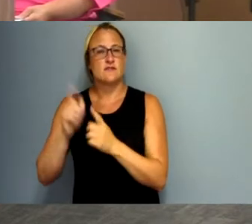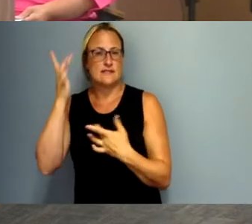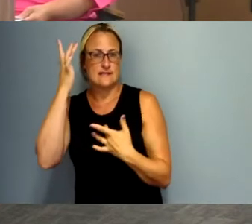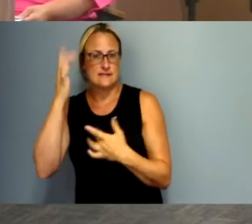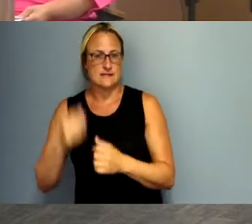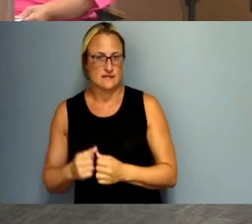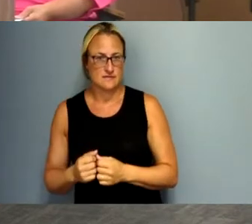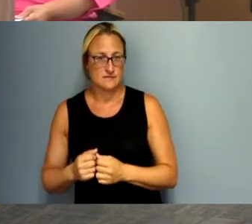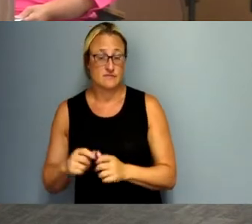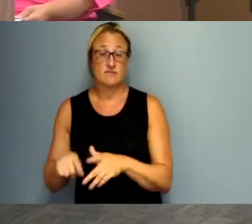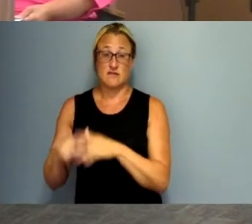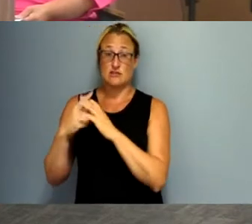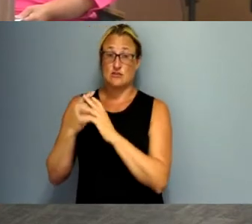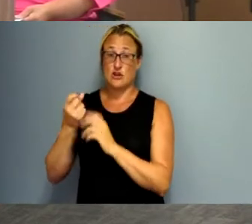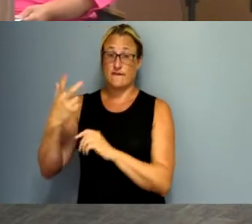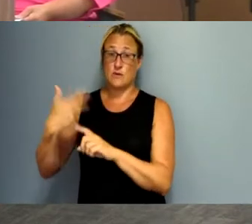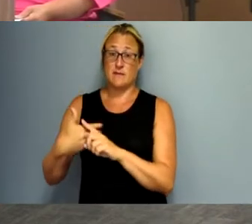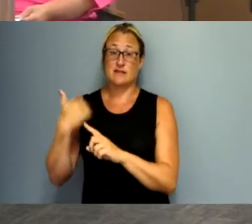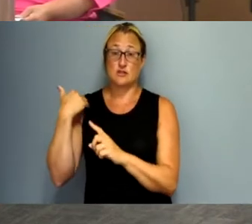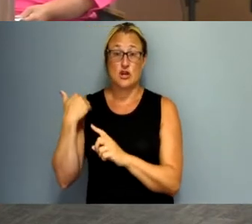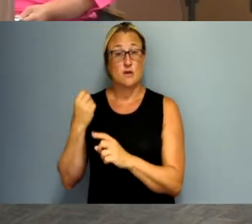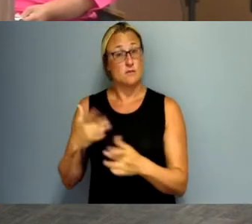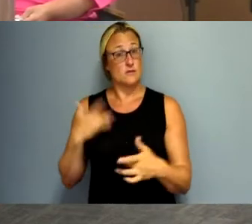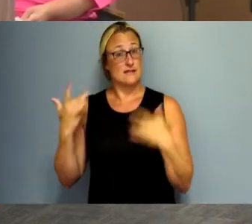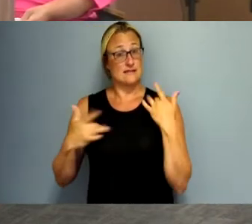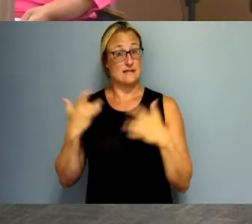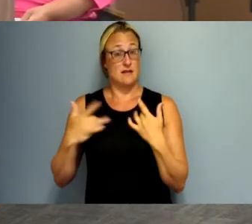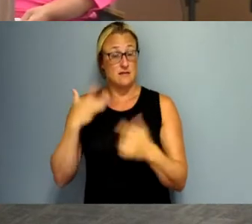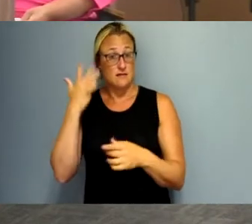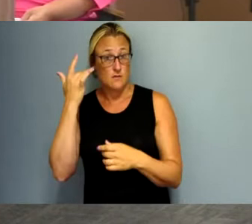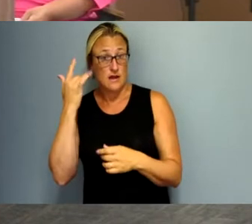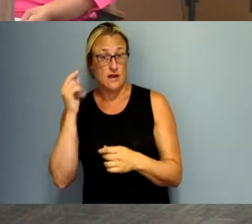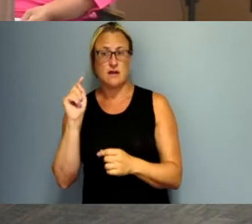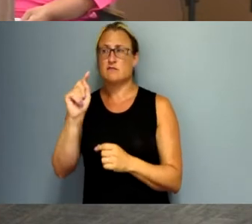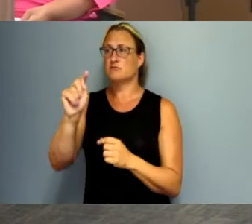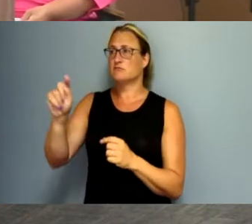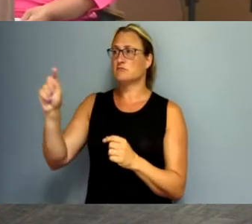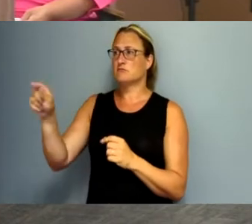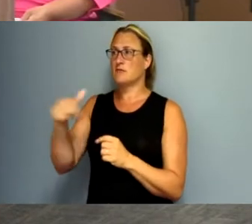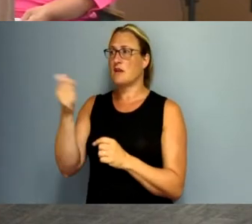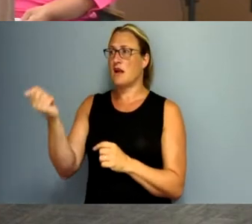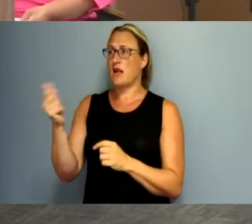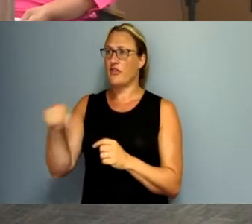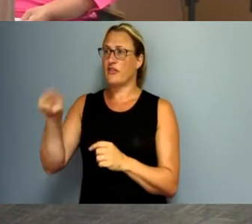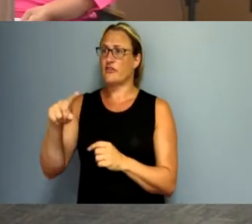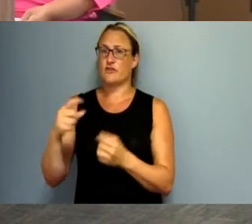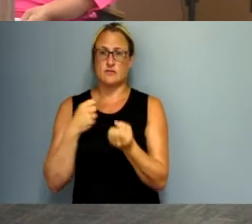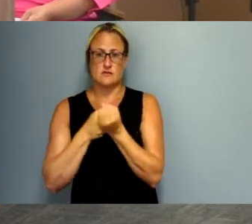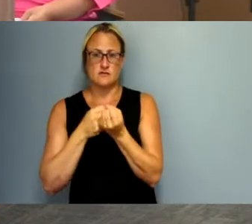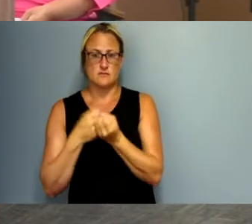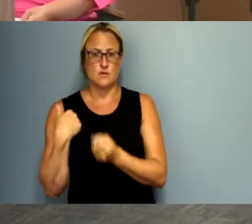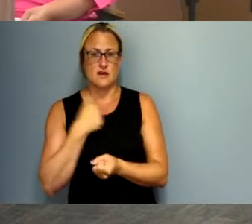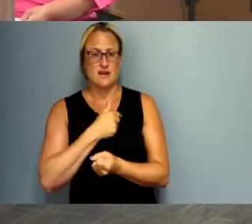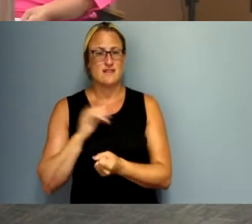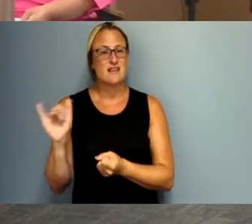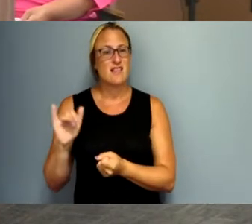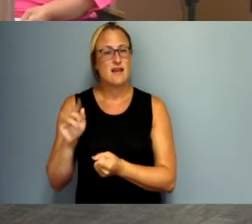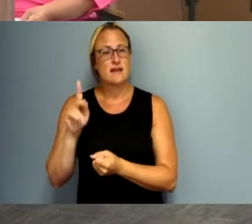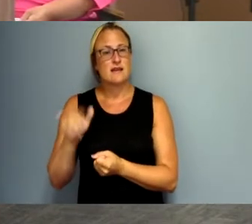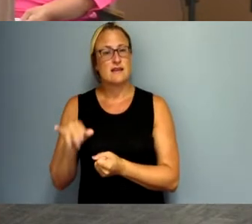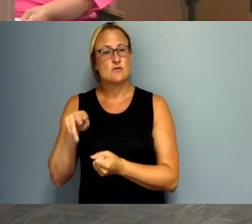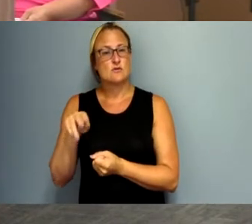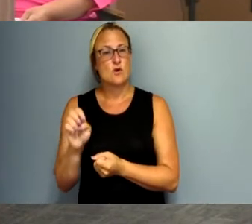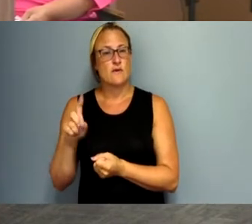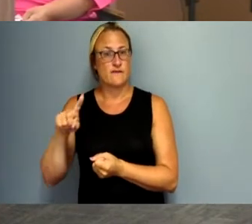months ago, and we're excited that it has already started to receive support with other sources such as Keystone First. Street medicine is a